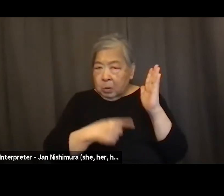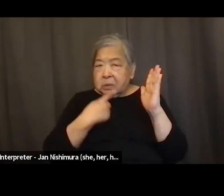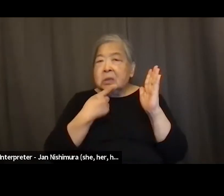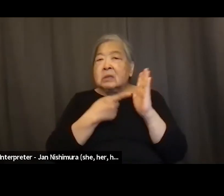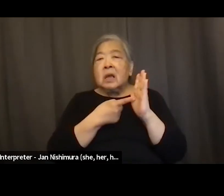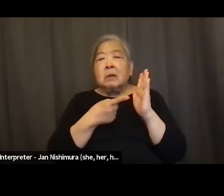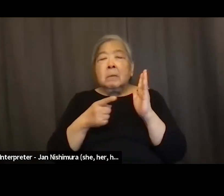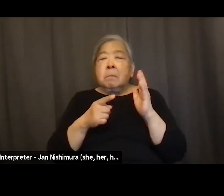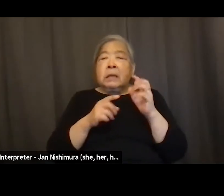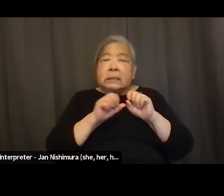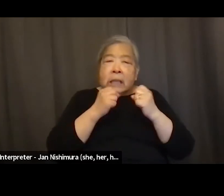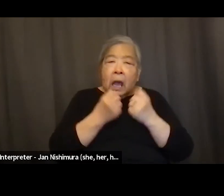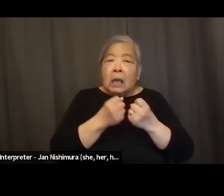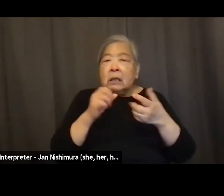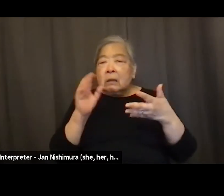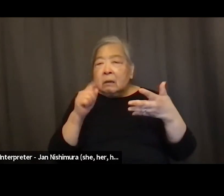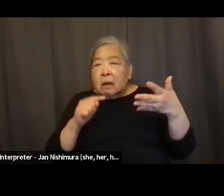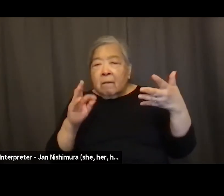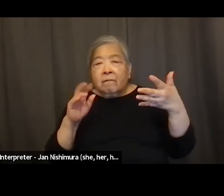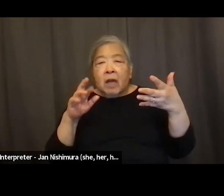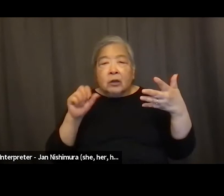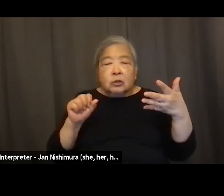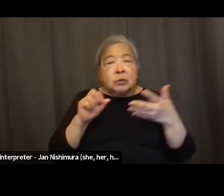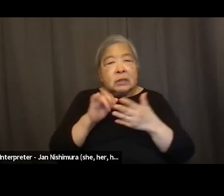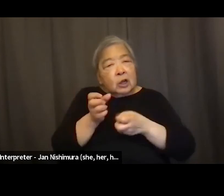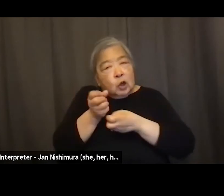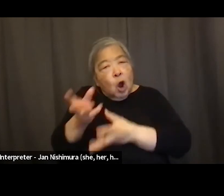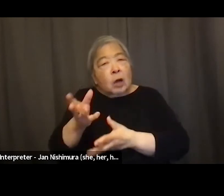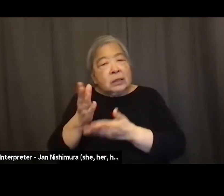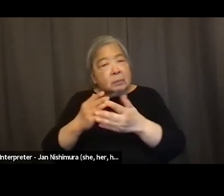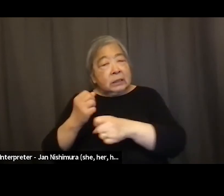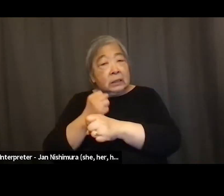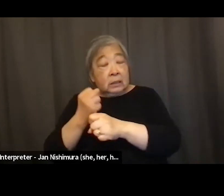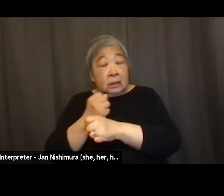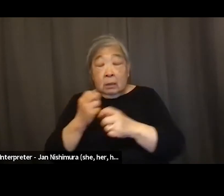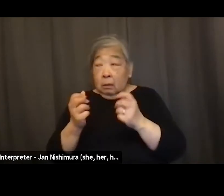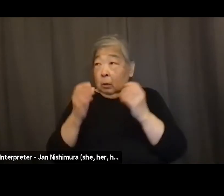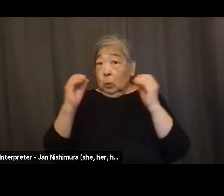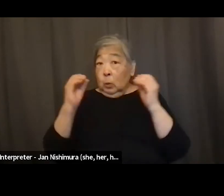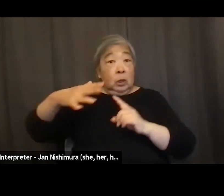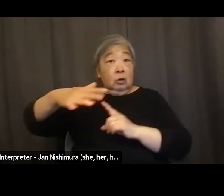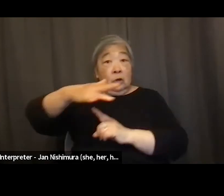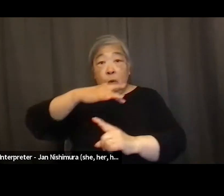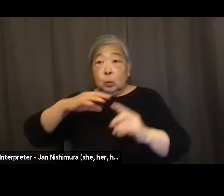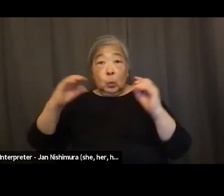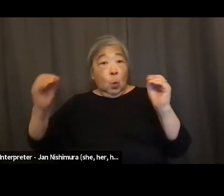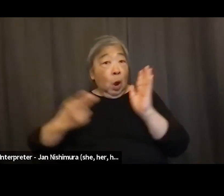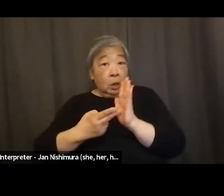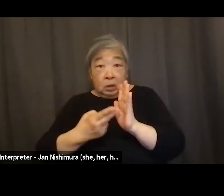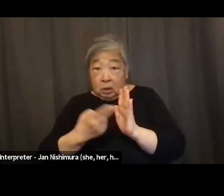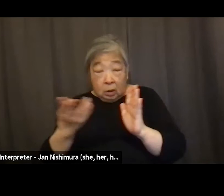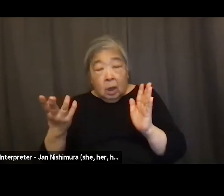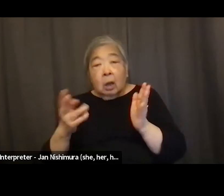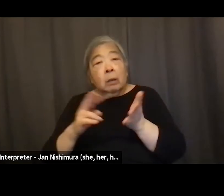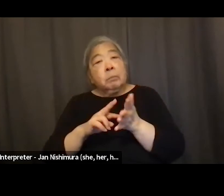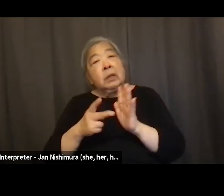unnamed societal factors contributing to these alarming statistics. Without contextualization and radical honesty, however, the